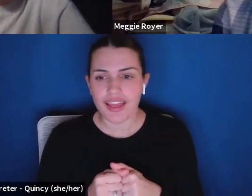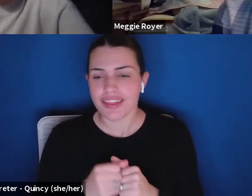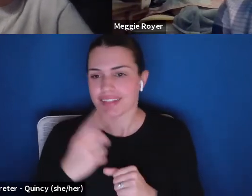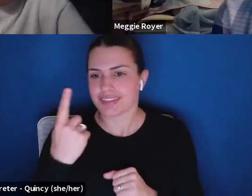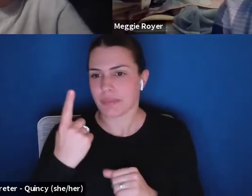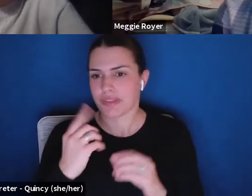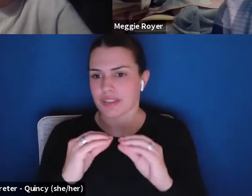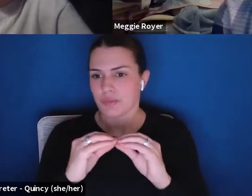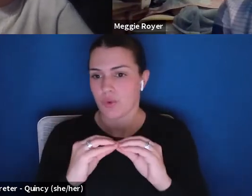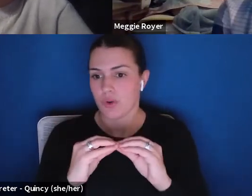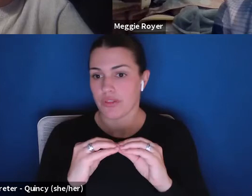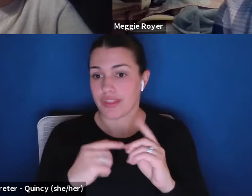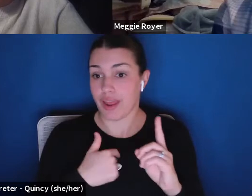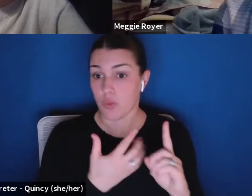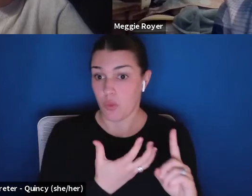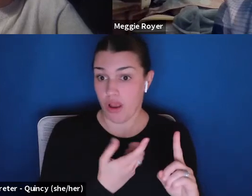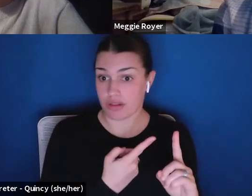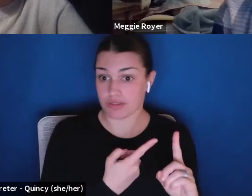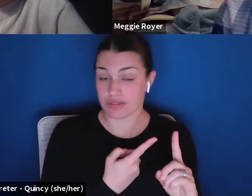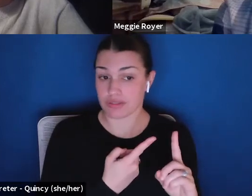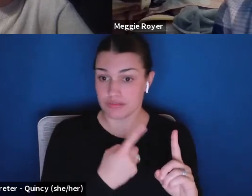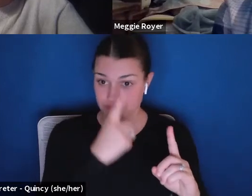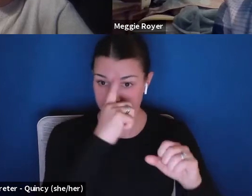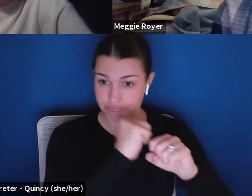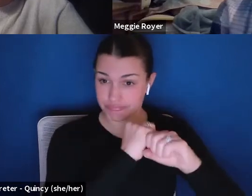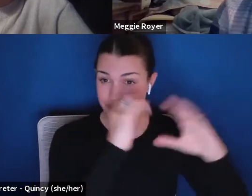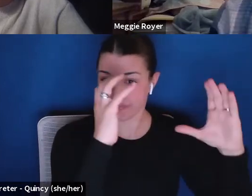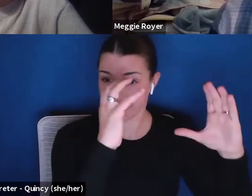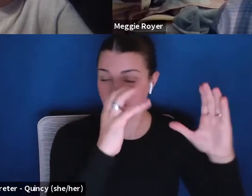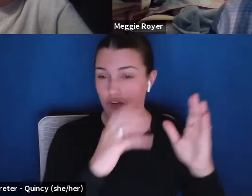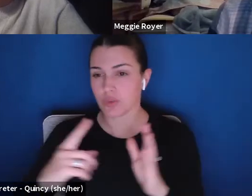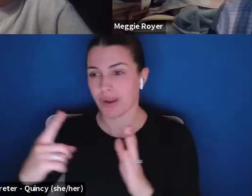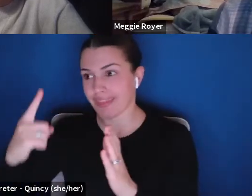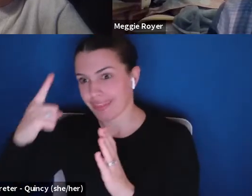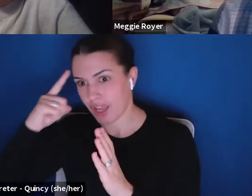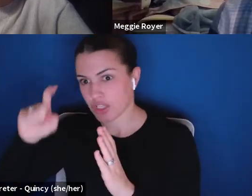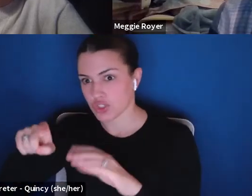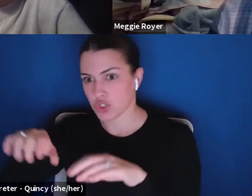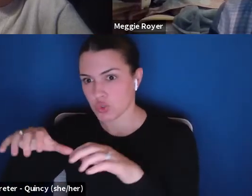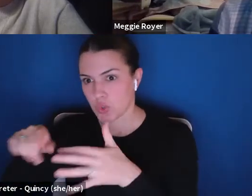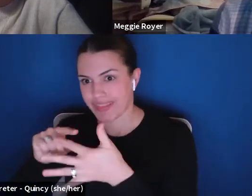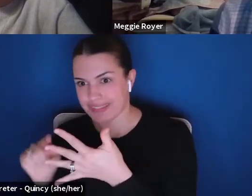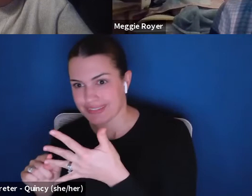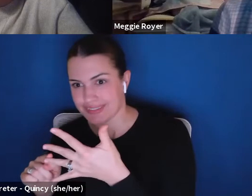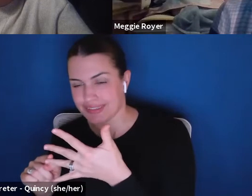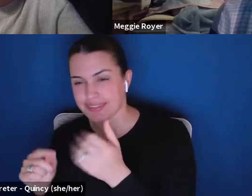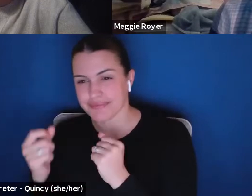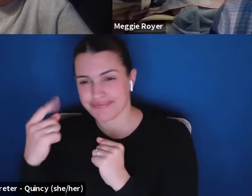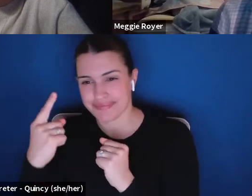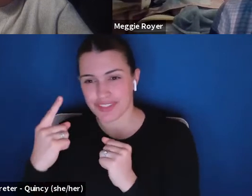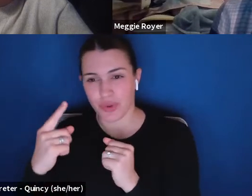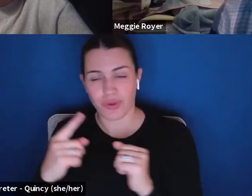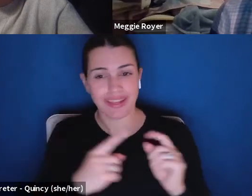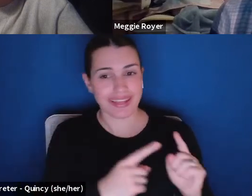more that you want. It's more about what you want versus what you think you should do. So I just think in general that intentions are a